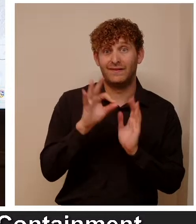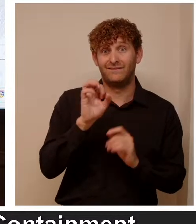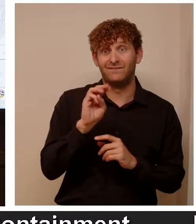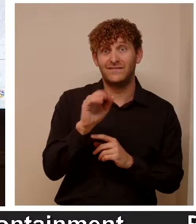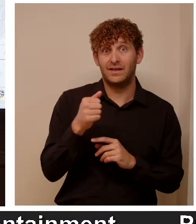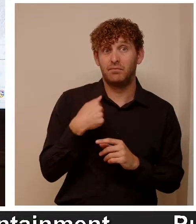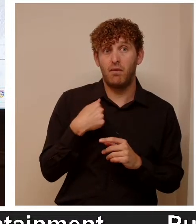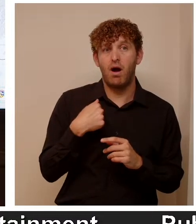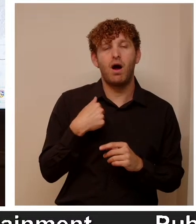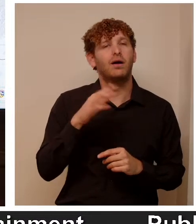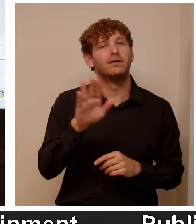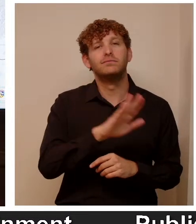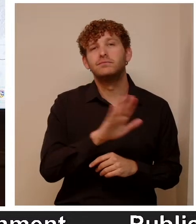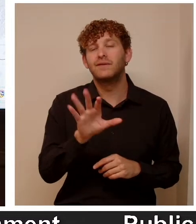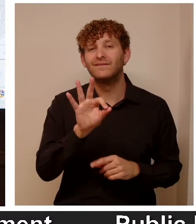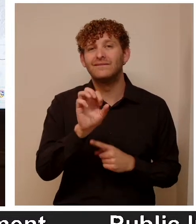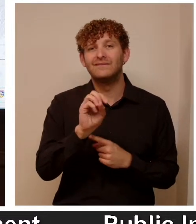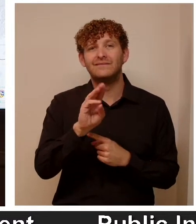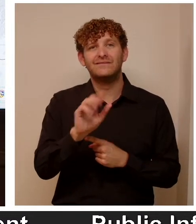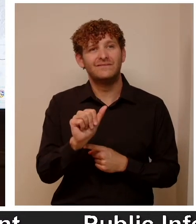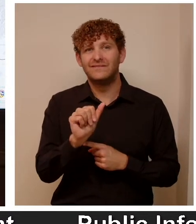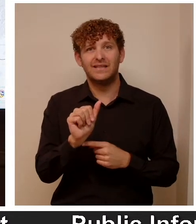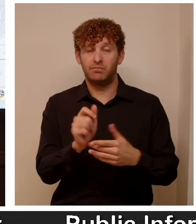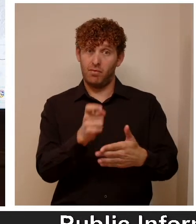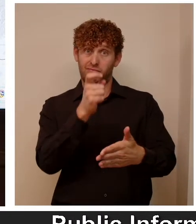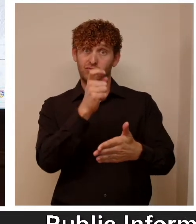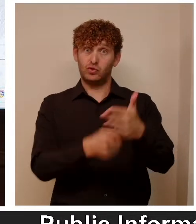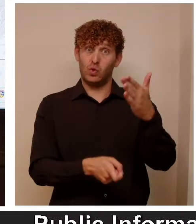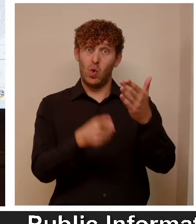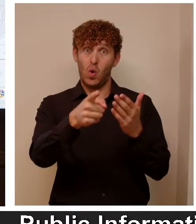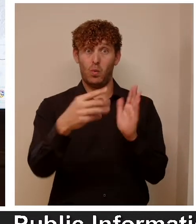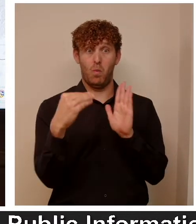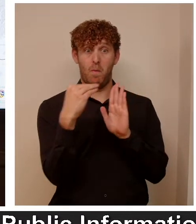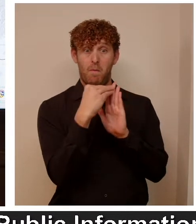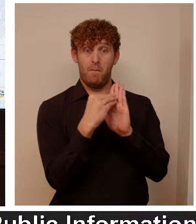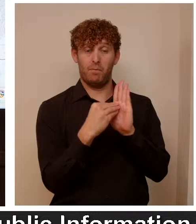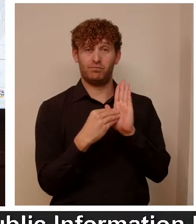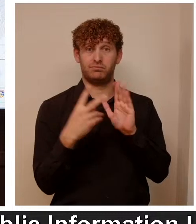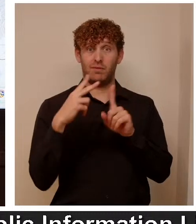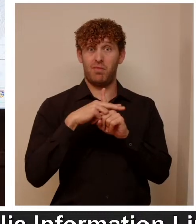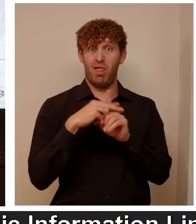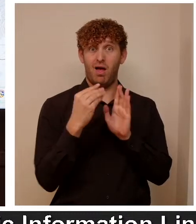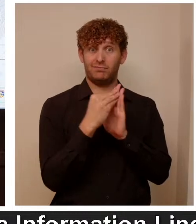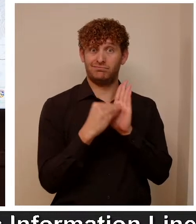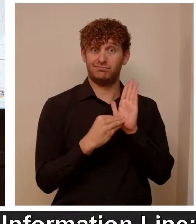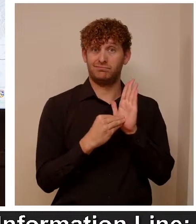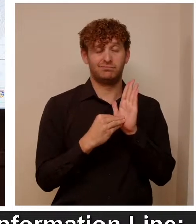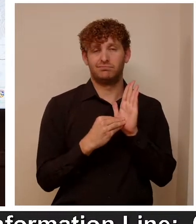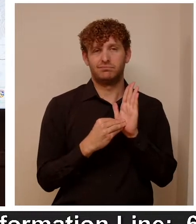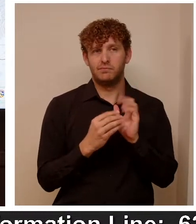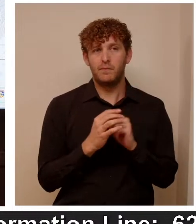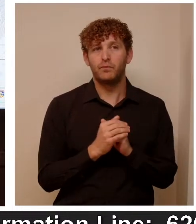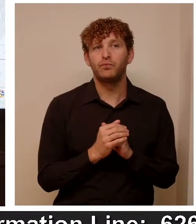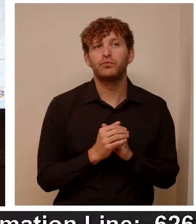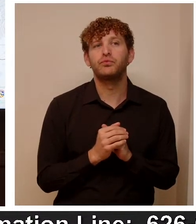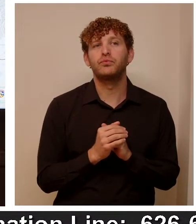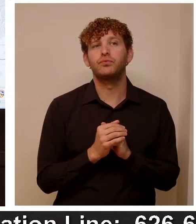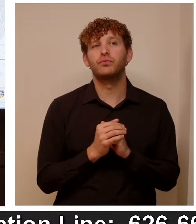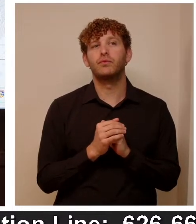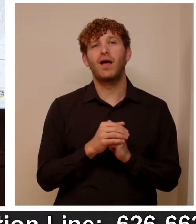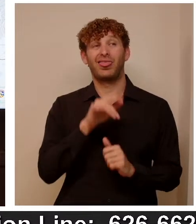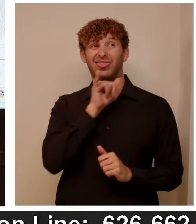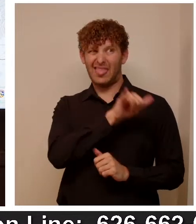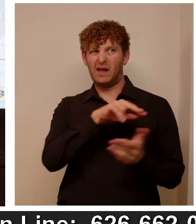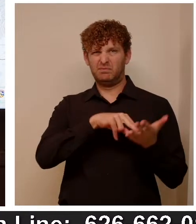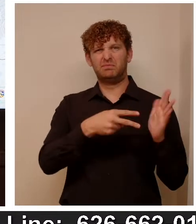you to get an application in. So if someone charges you to apply for FEMA assistance, it is likely a